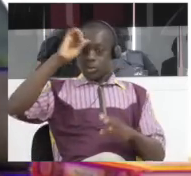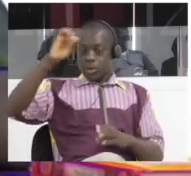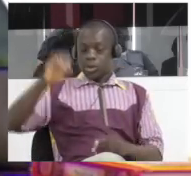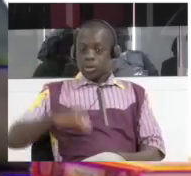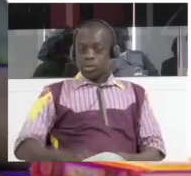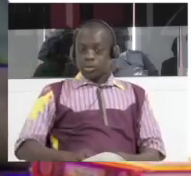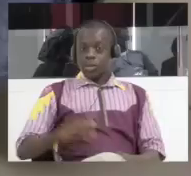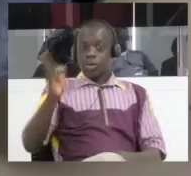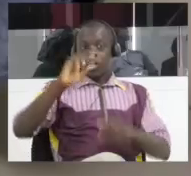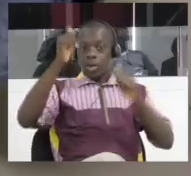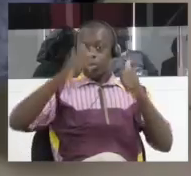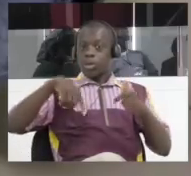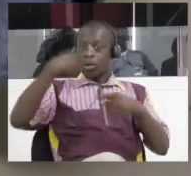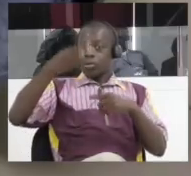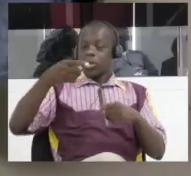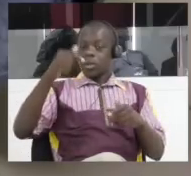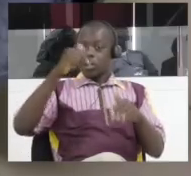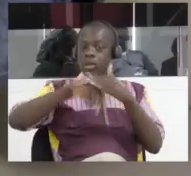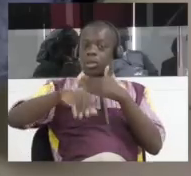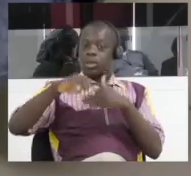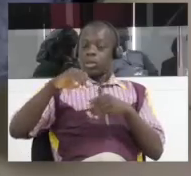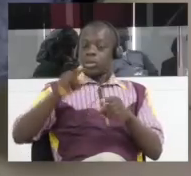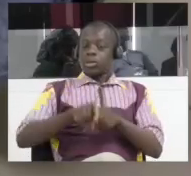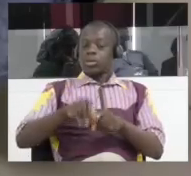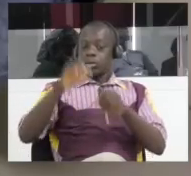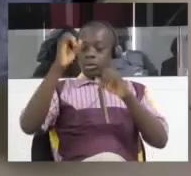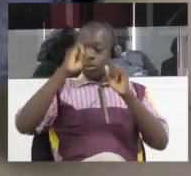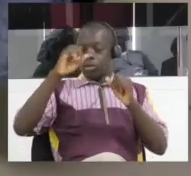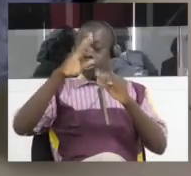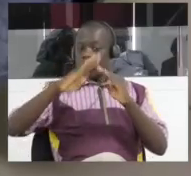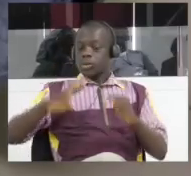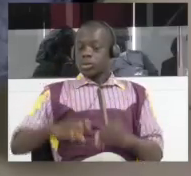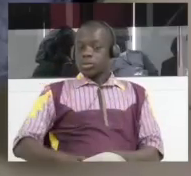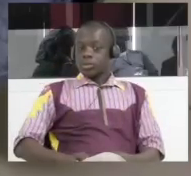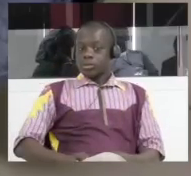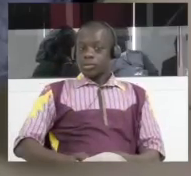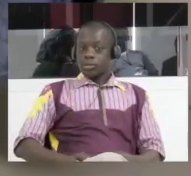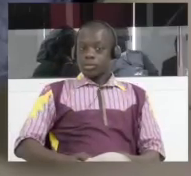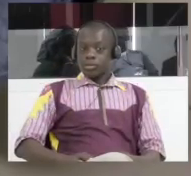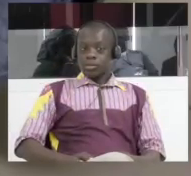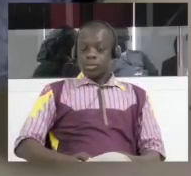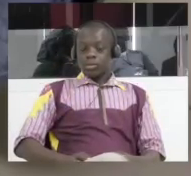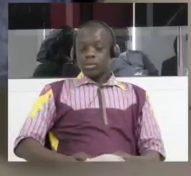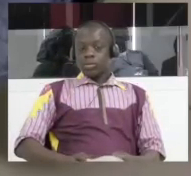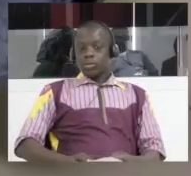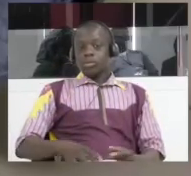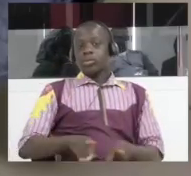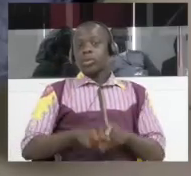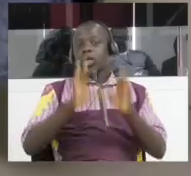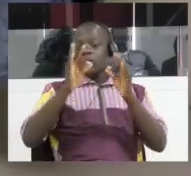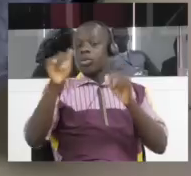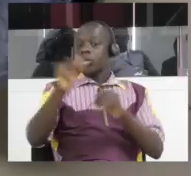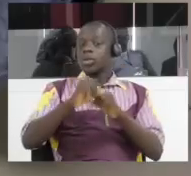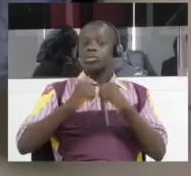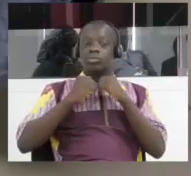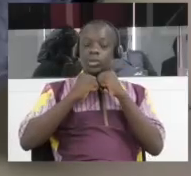What happened after that at State House? When we went, we debriefed the rest of the council that was not there. That's